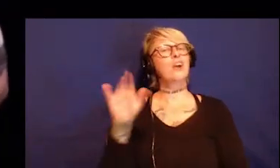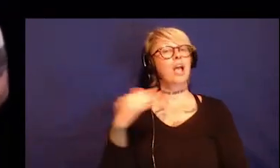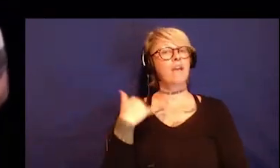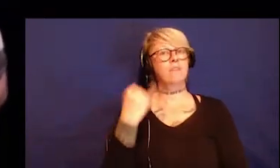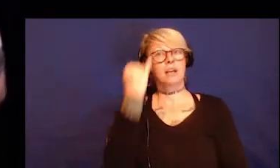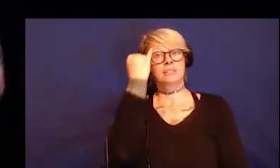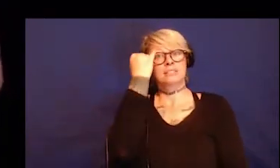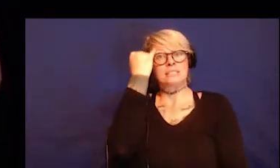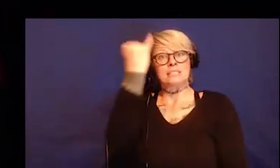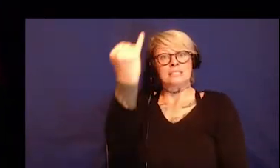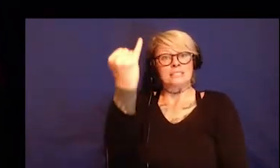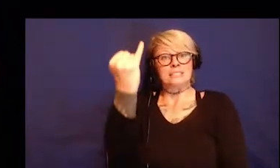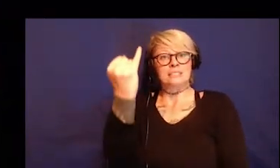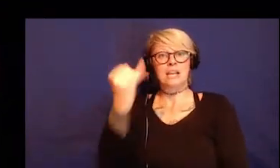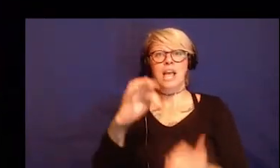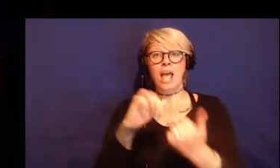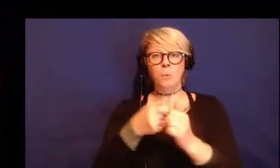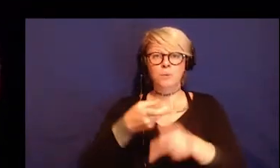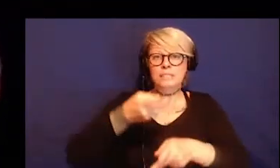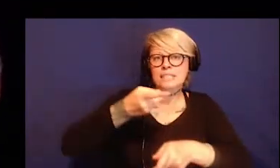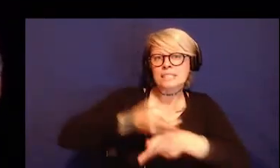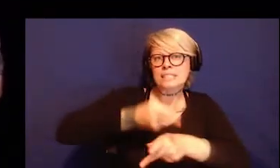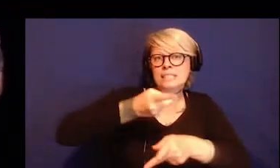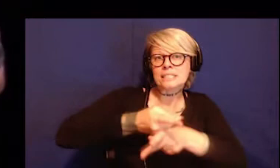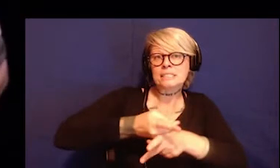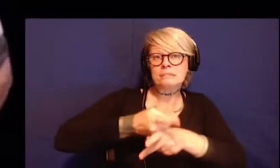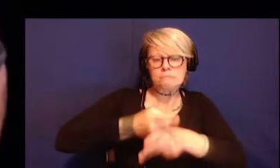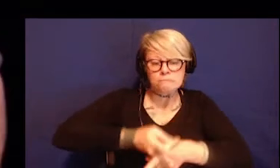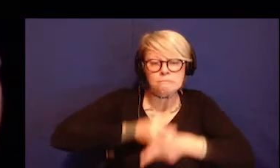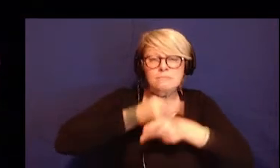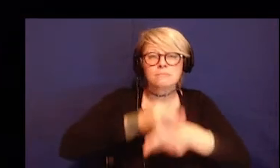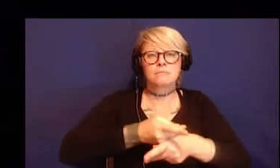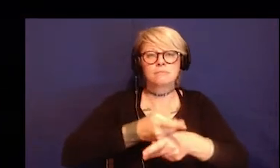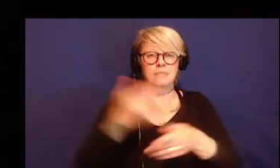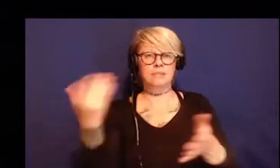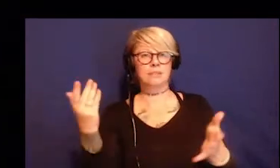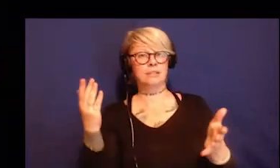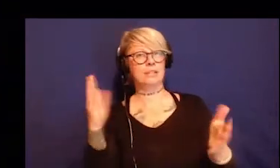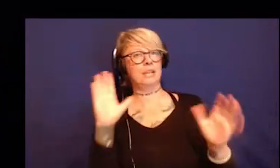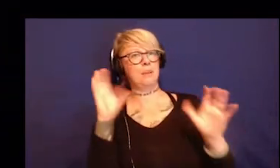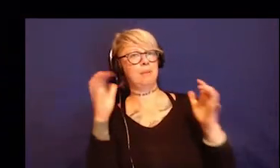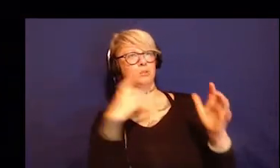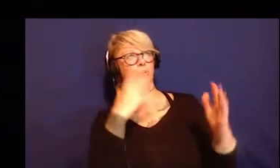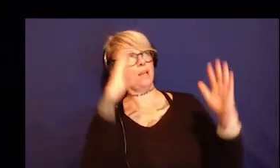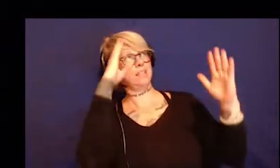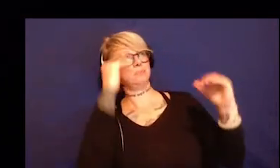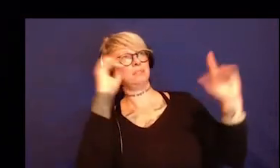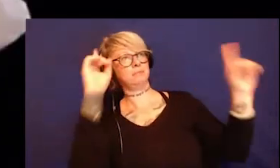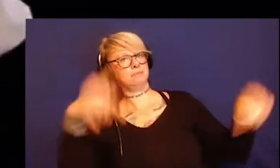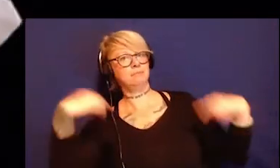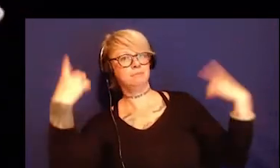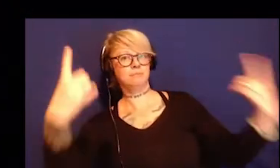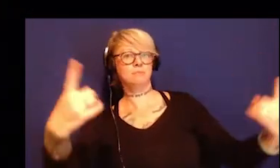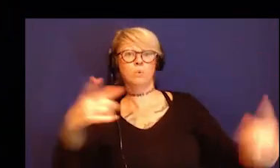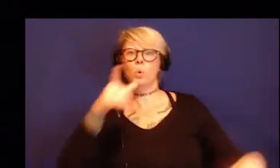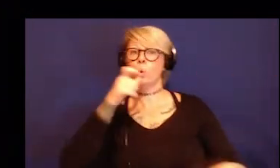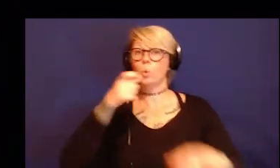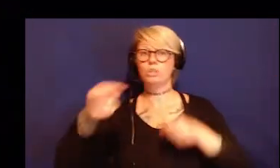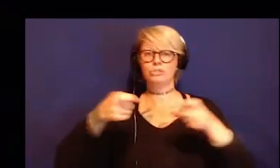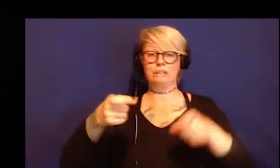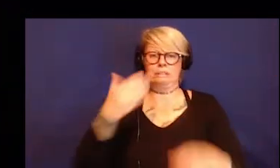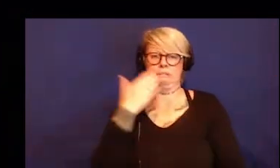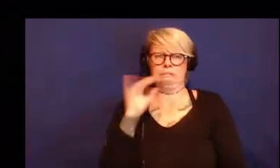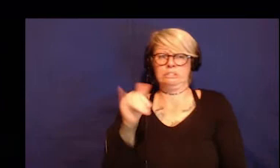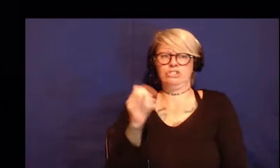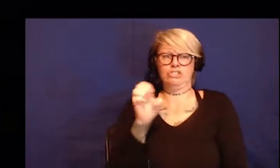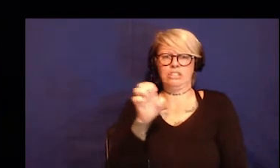dark comedy about self-care versus 1,000 years of expectation. Directed by some person named Jesse Stong. I never heard of